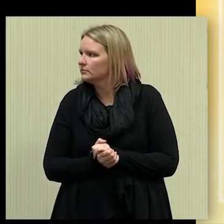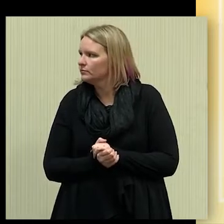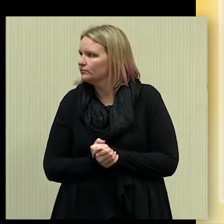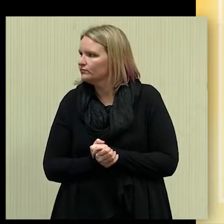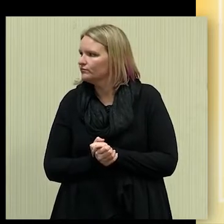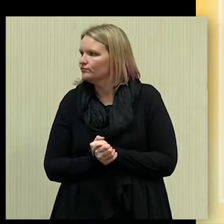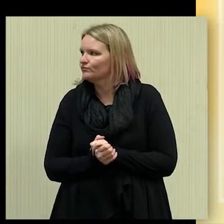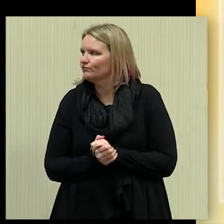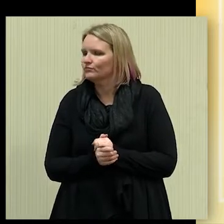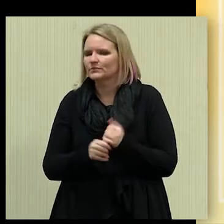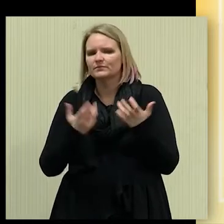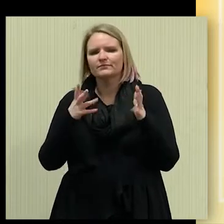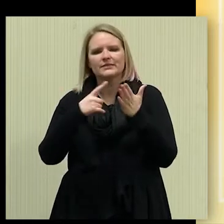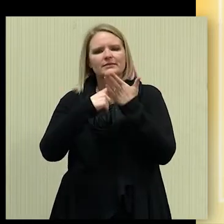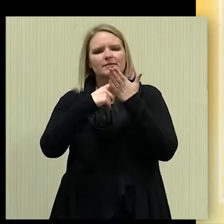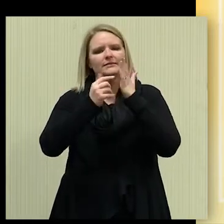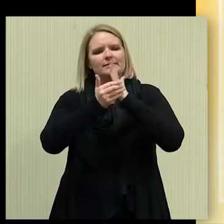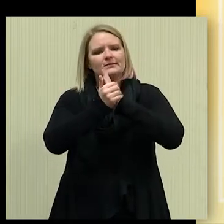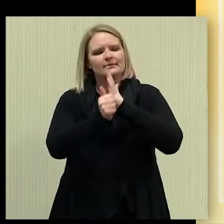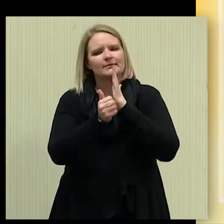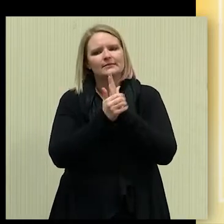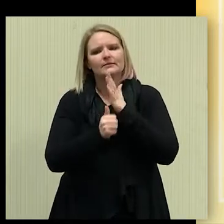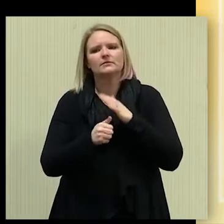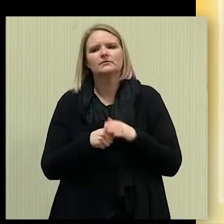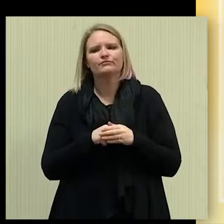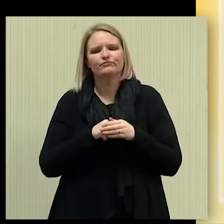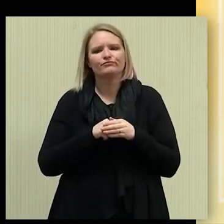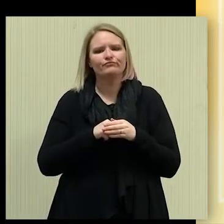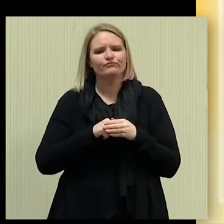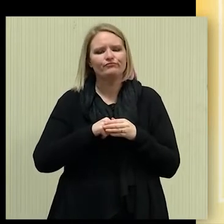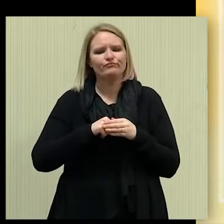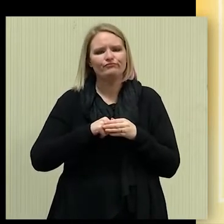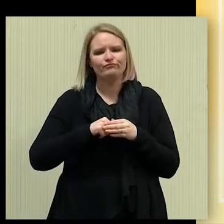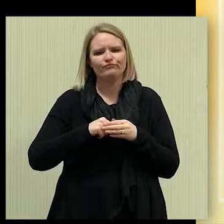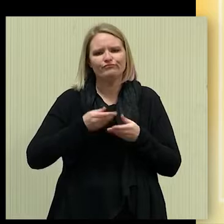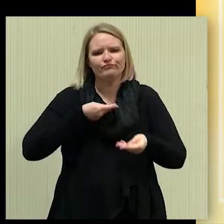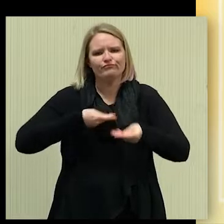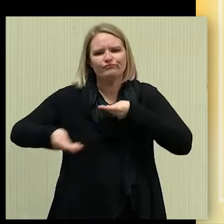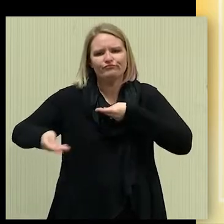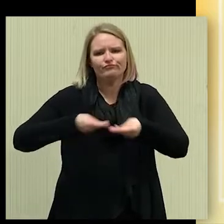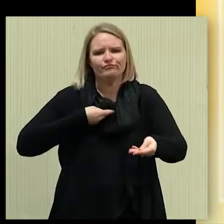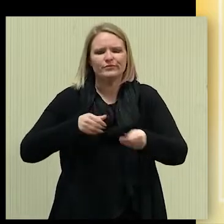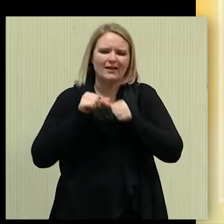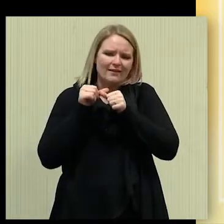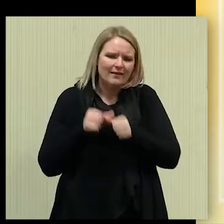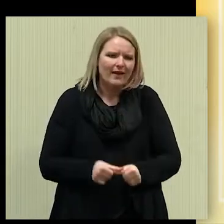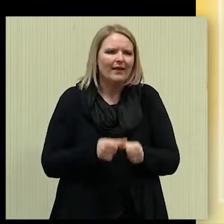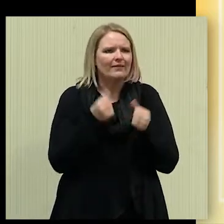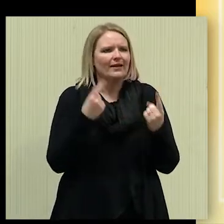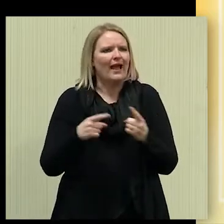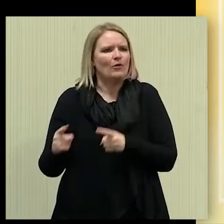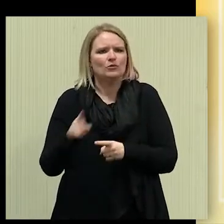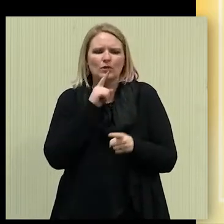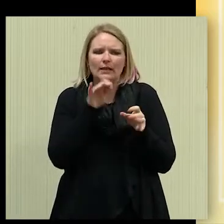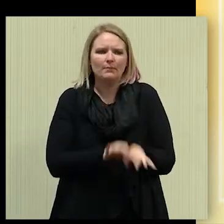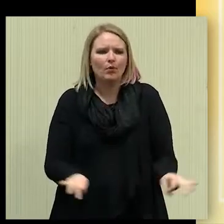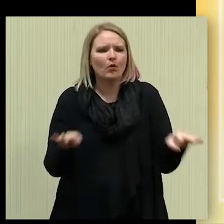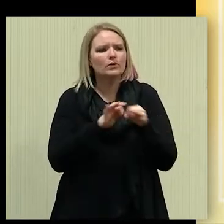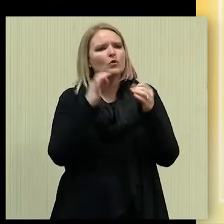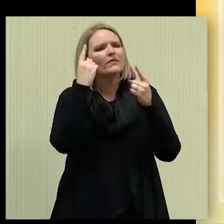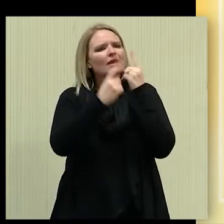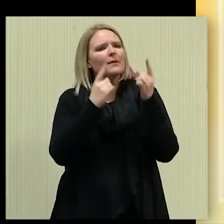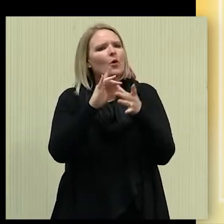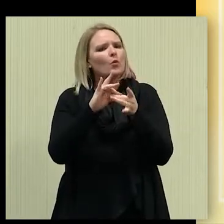Okay, so we talked about the skills. Reciprocity and lengthy encounters are the key. So if we think about relationships